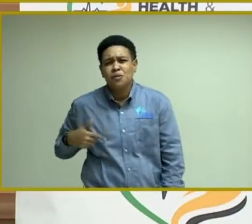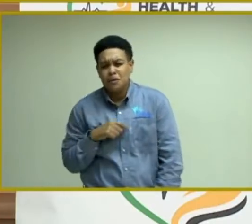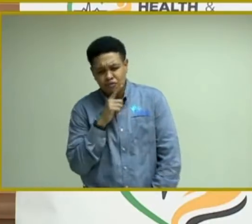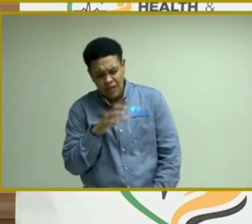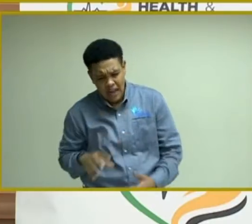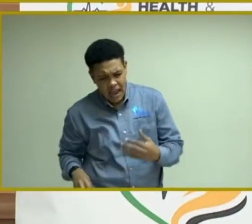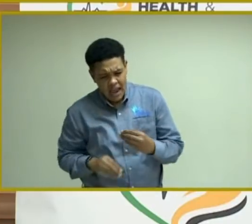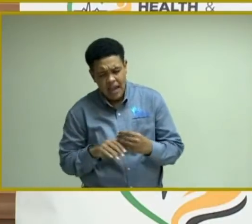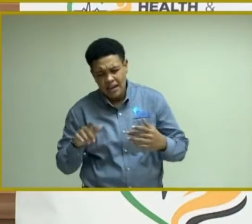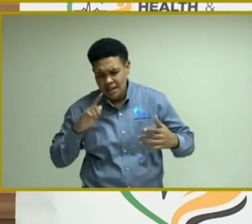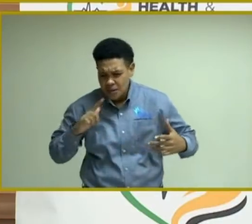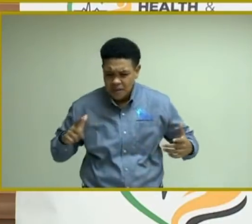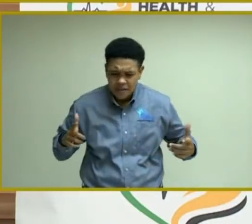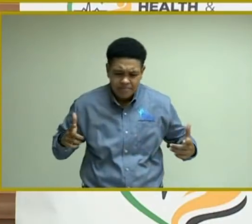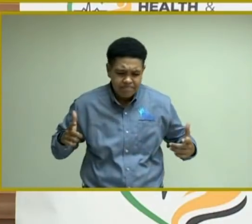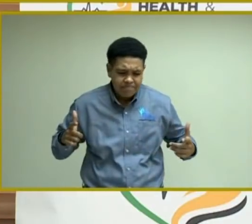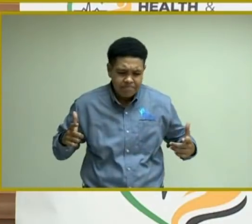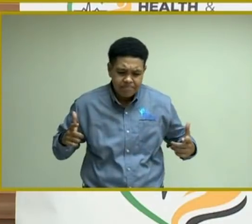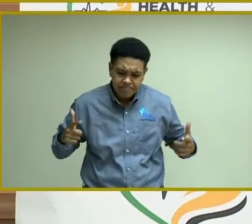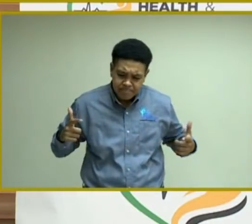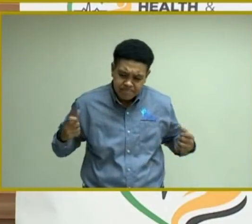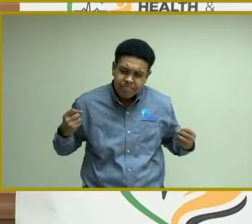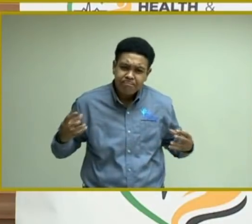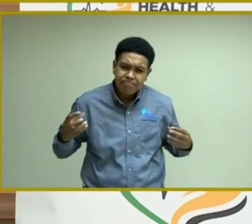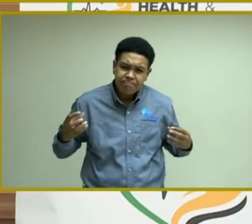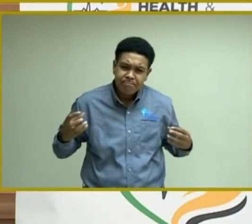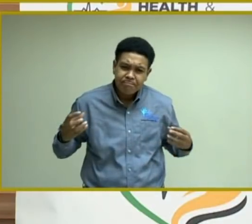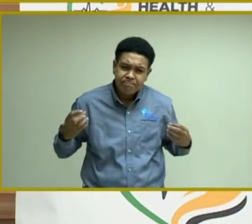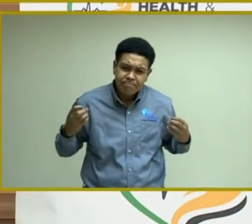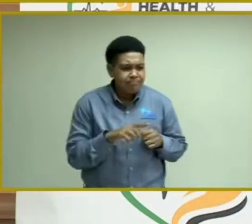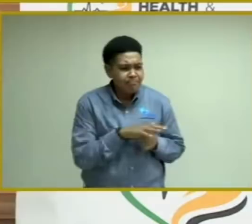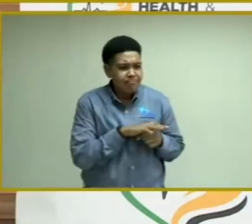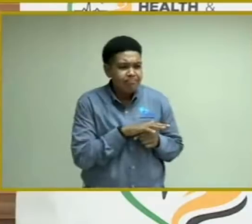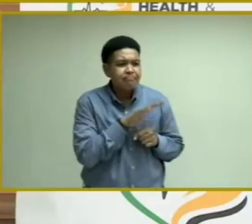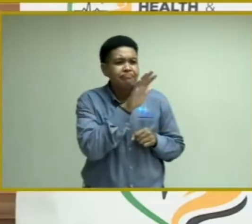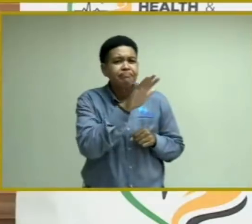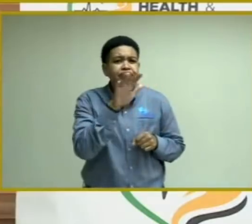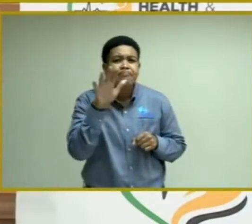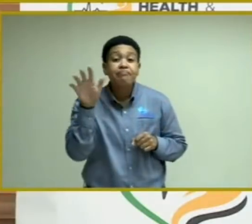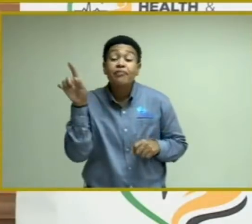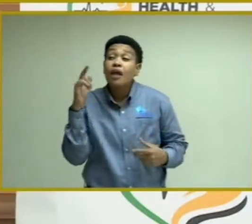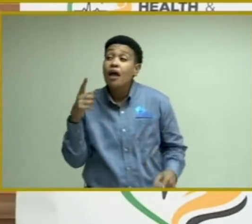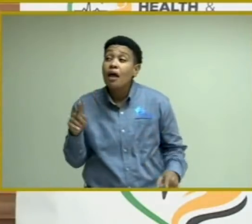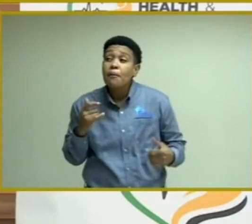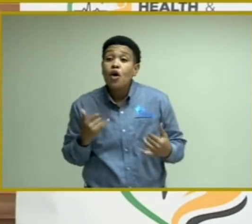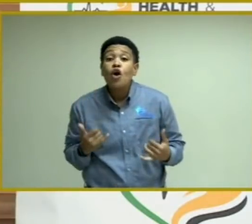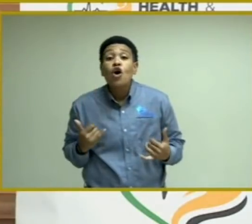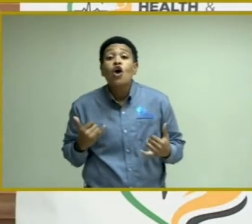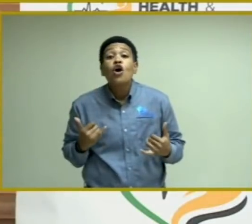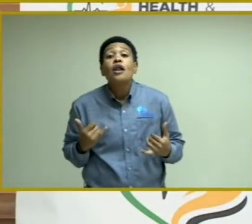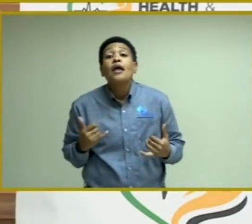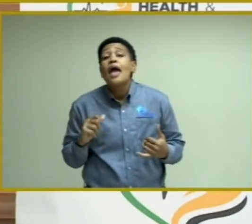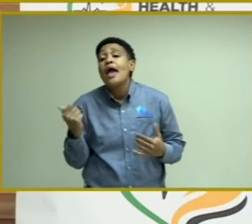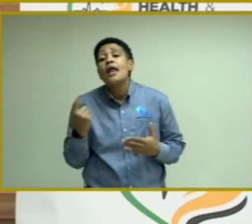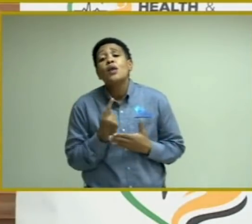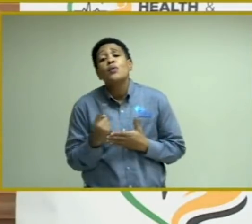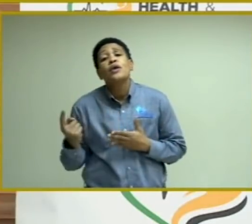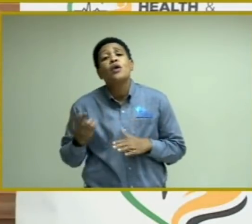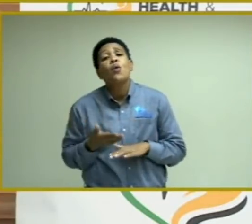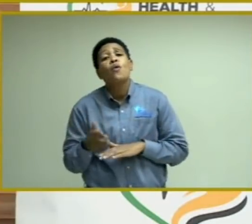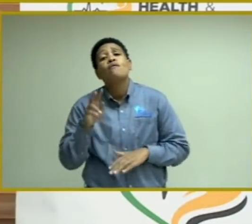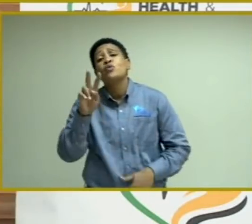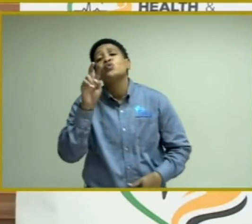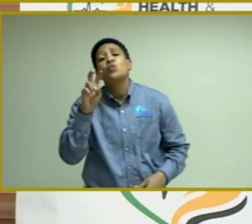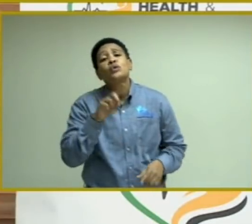adding significant number of sites. Currently, on any given week, there are over